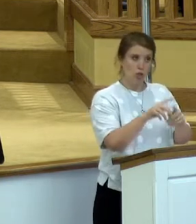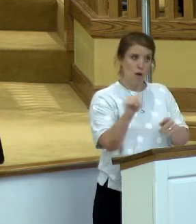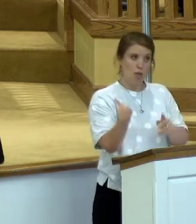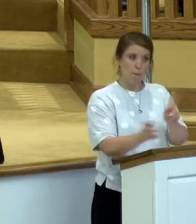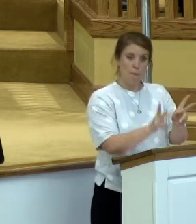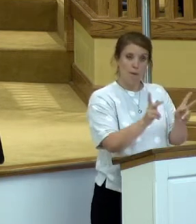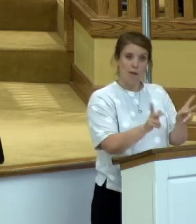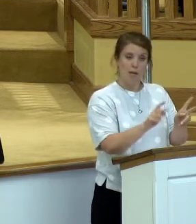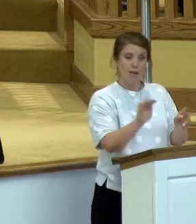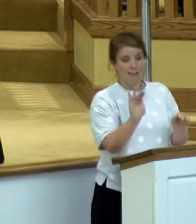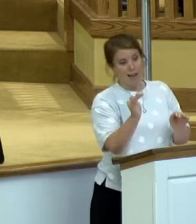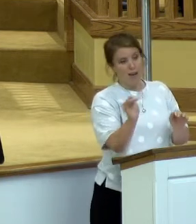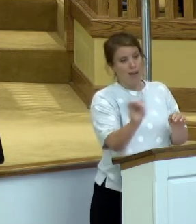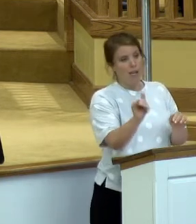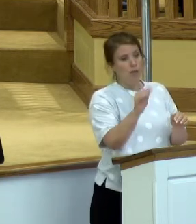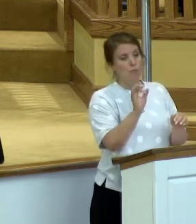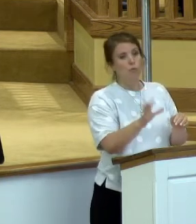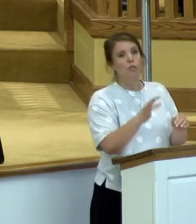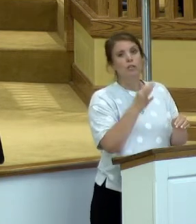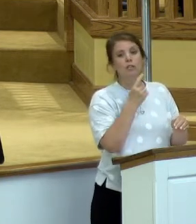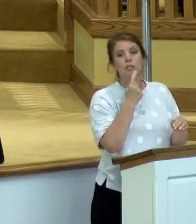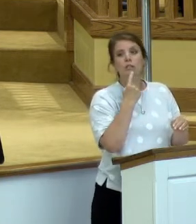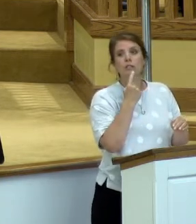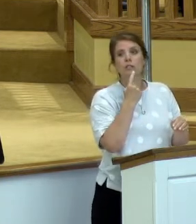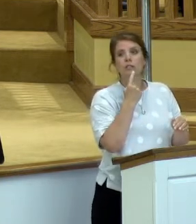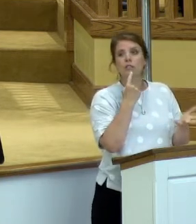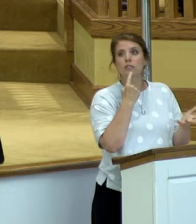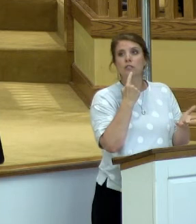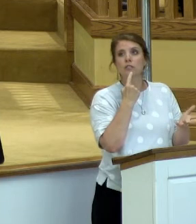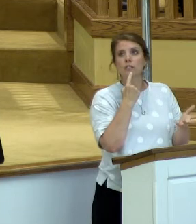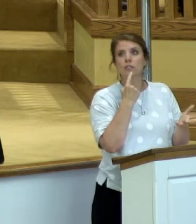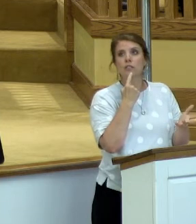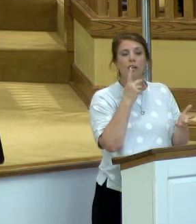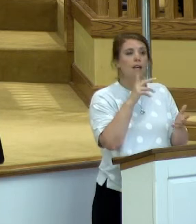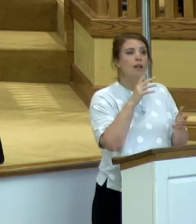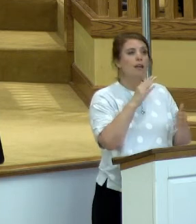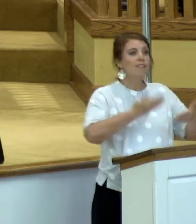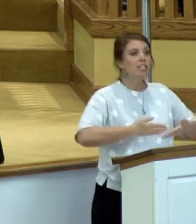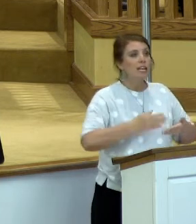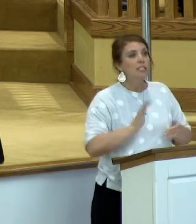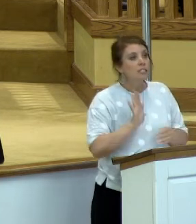others, kind of like preacher says, when he's calling an invitation and somebody raises their hand.